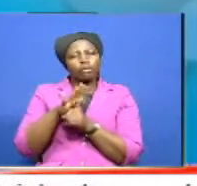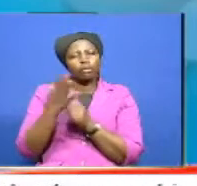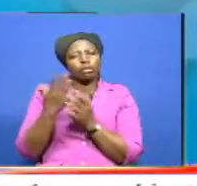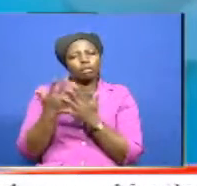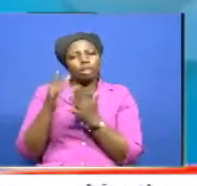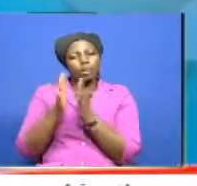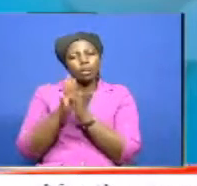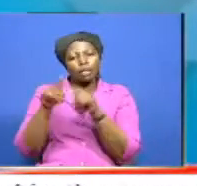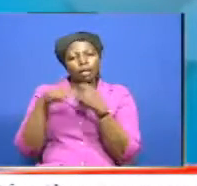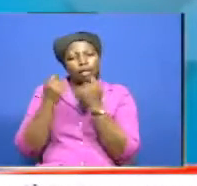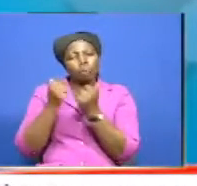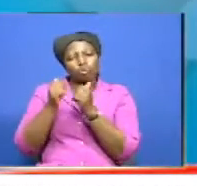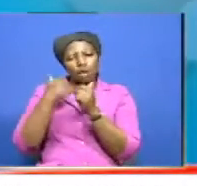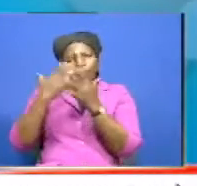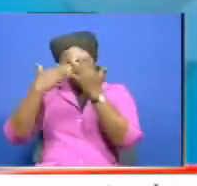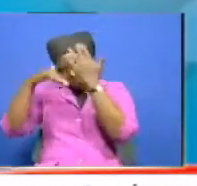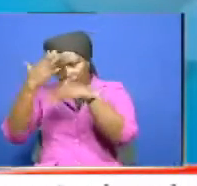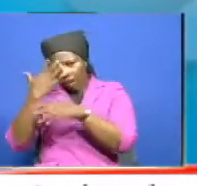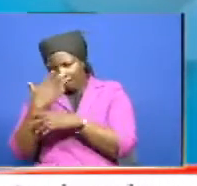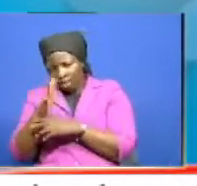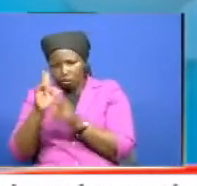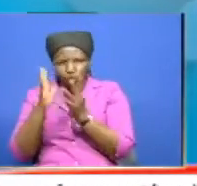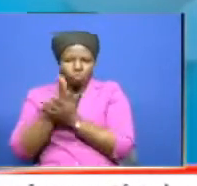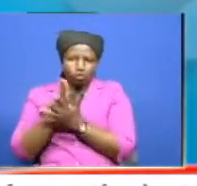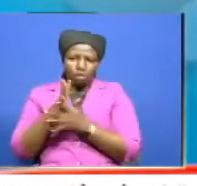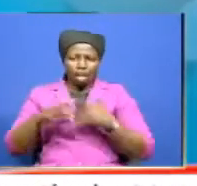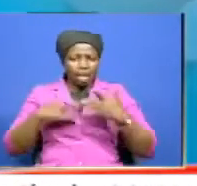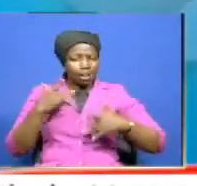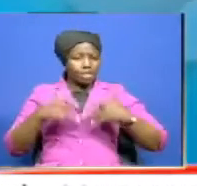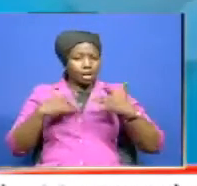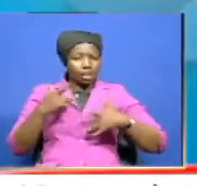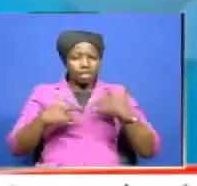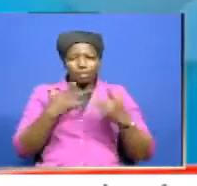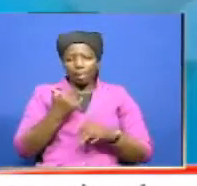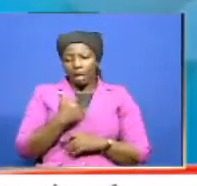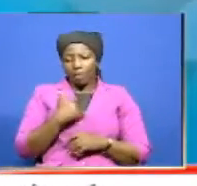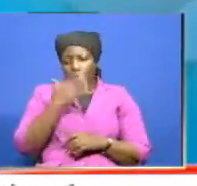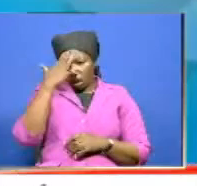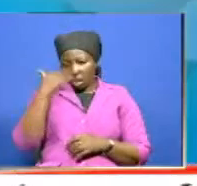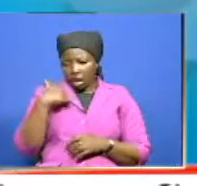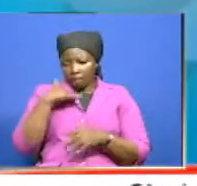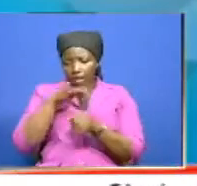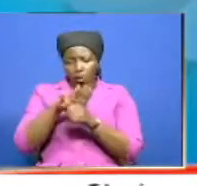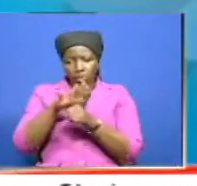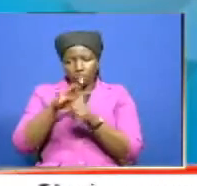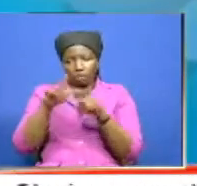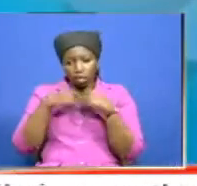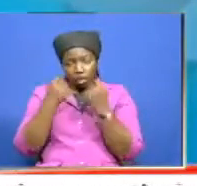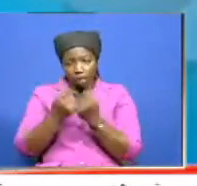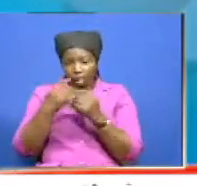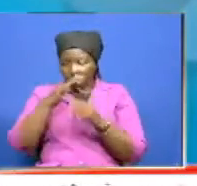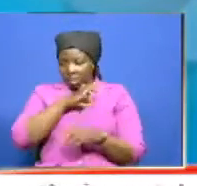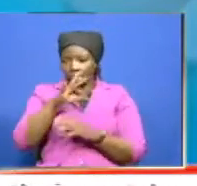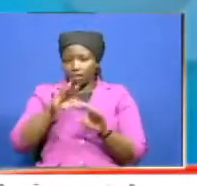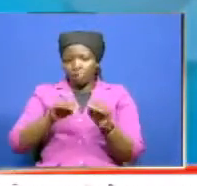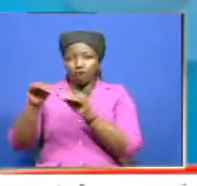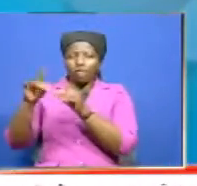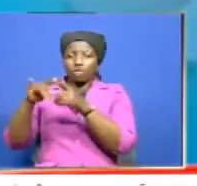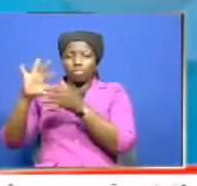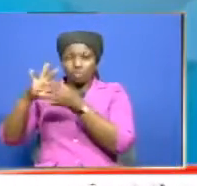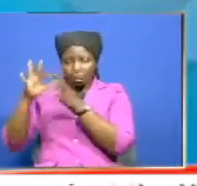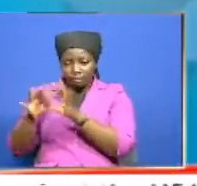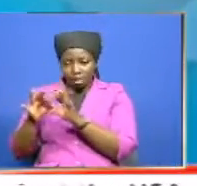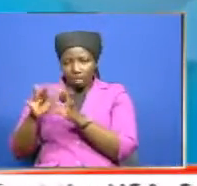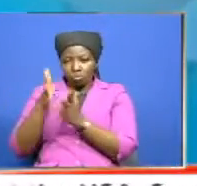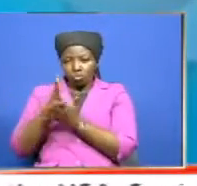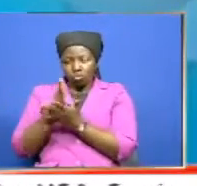qualified. So it's exciting, you know, that we are having a lots of teams. The spirit of going into the Olympics is